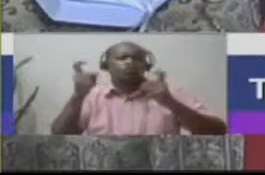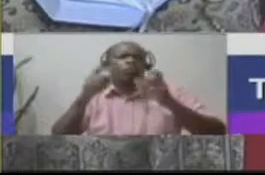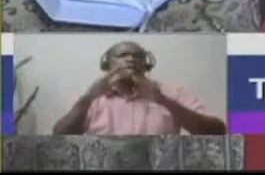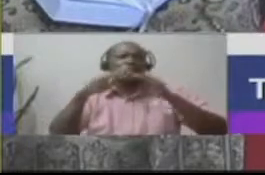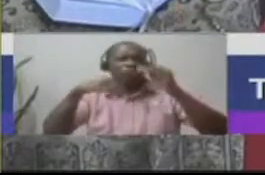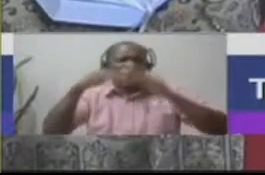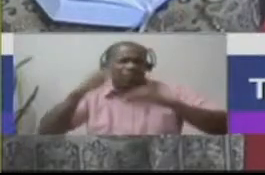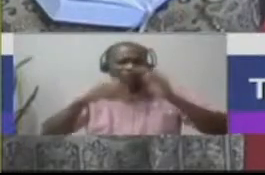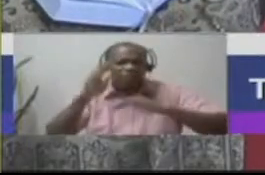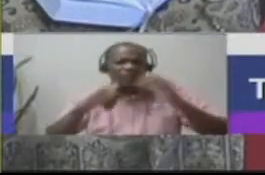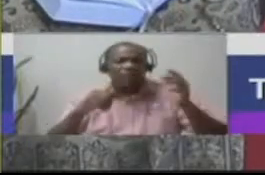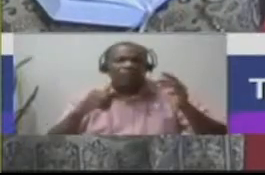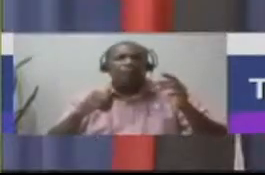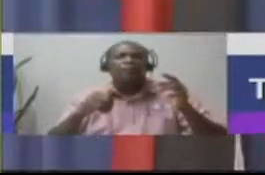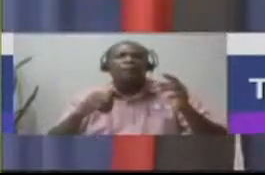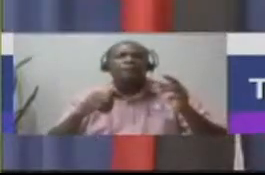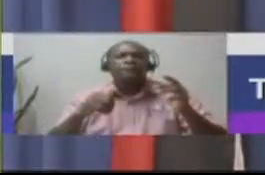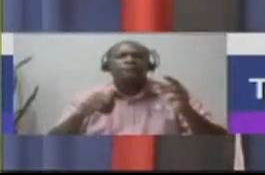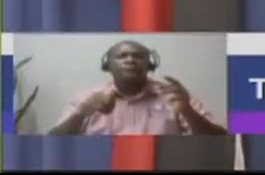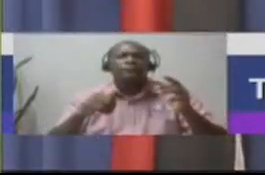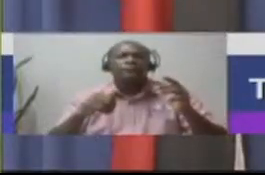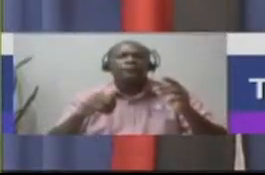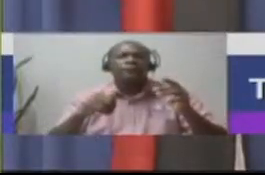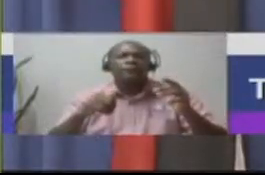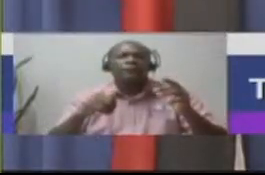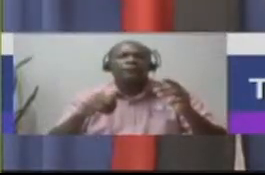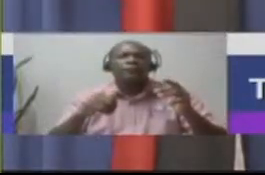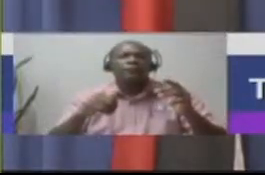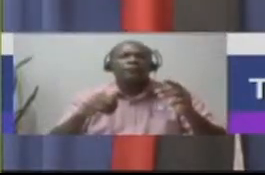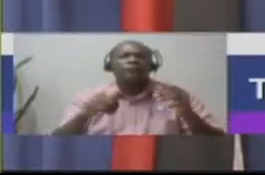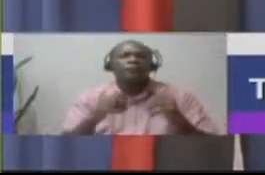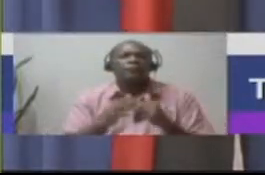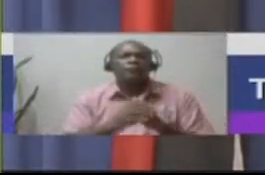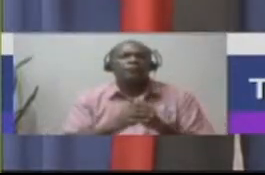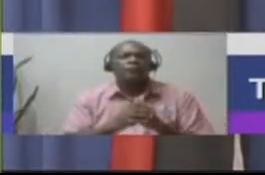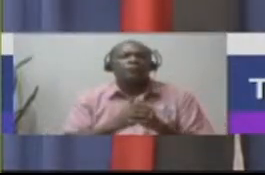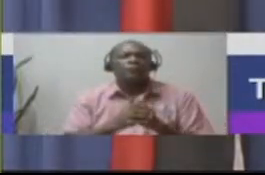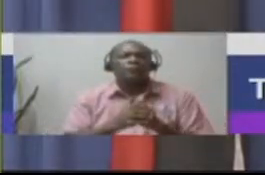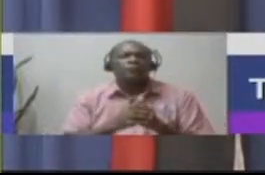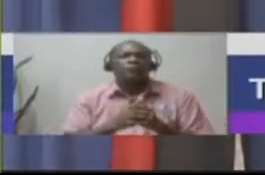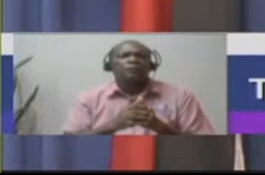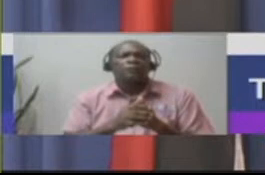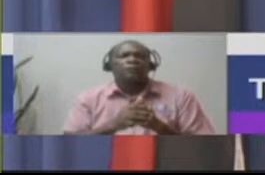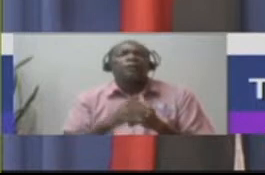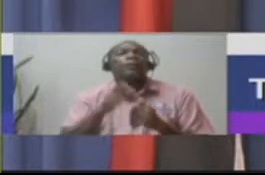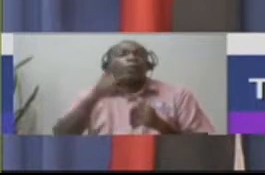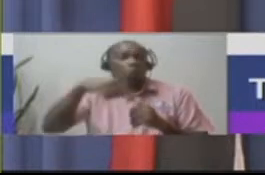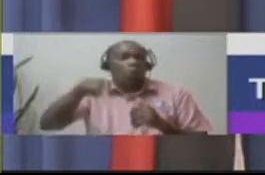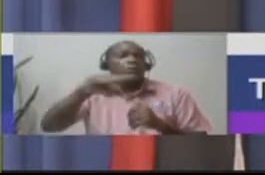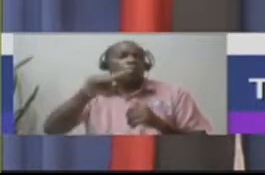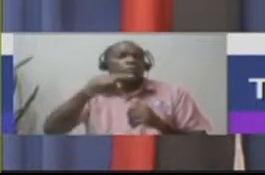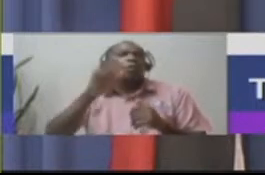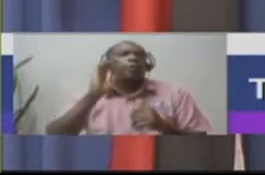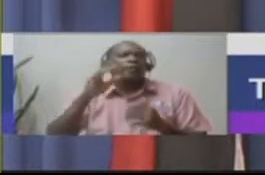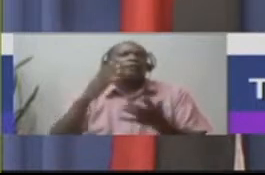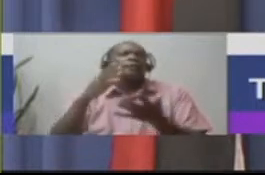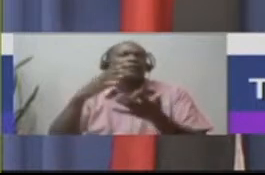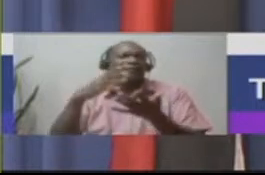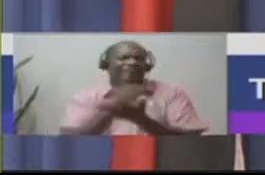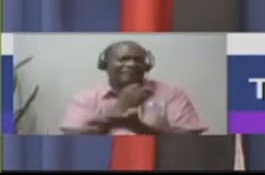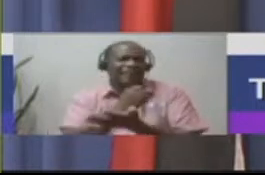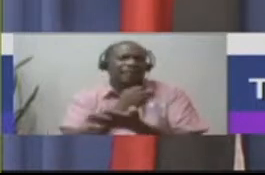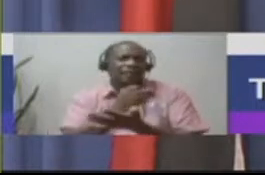be allowed to open as well? But those will get an exemption from the minister as manufacturing associated with